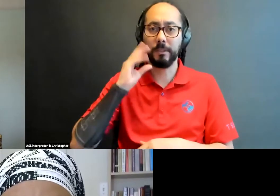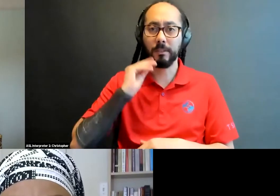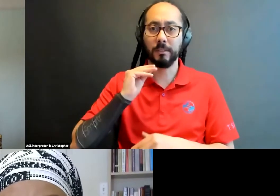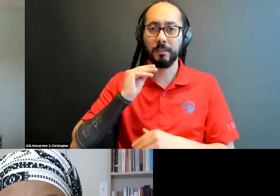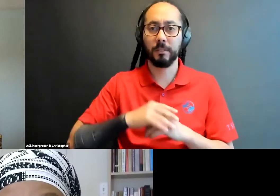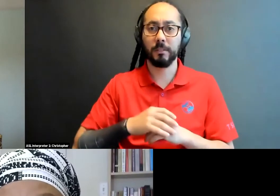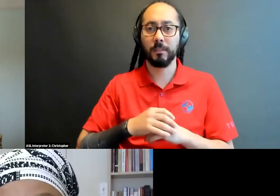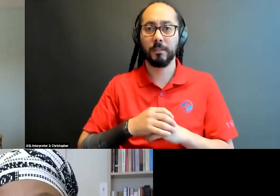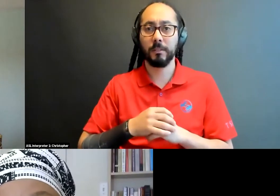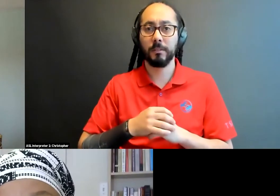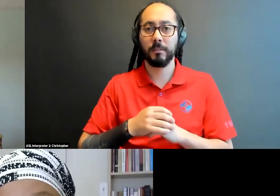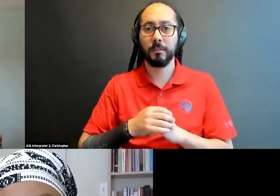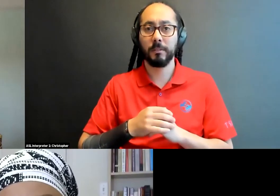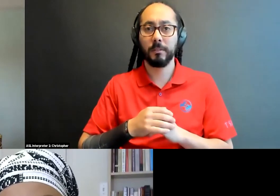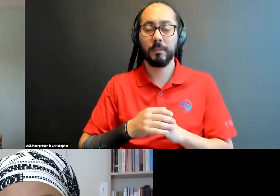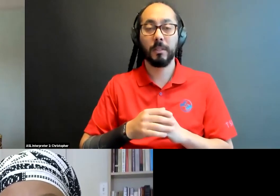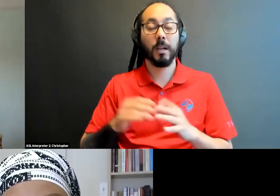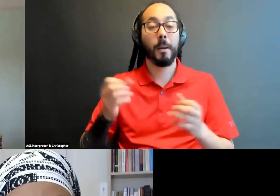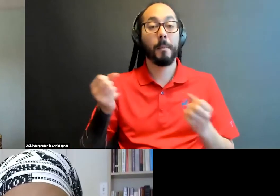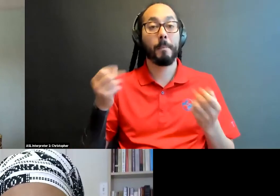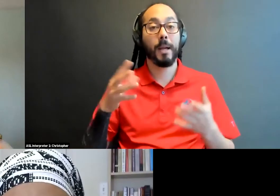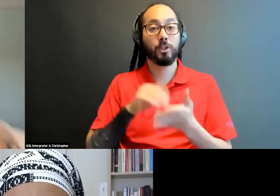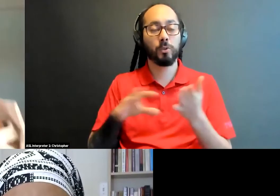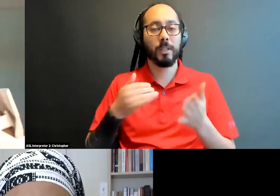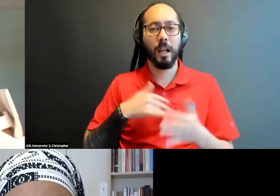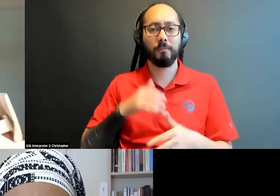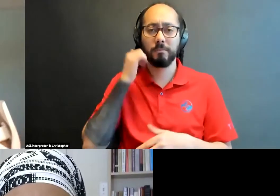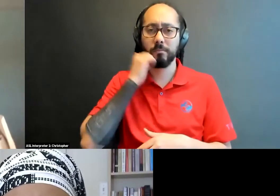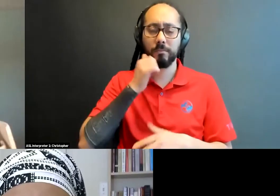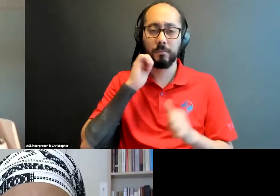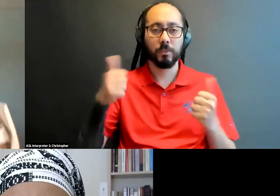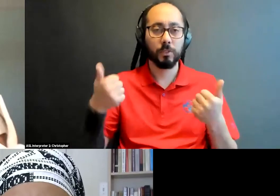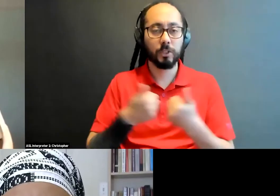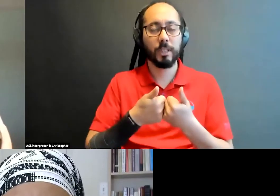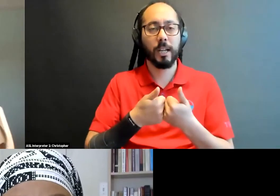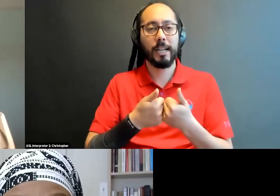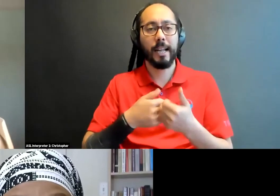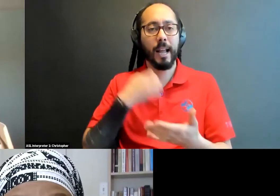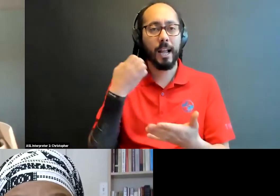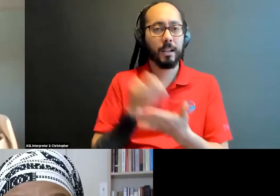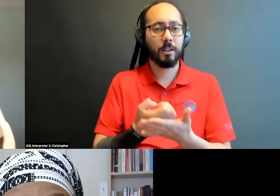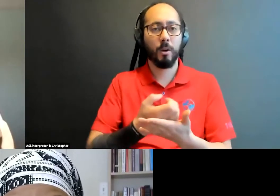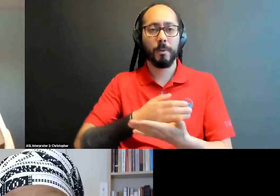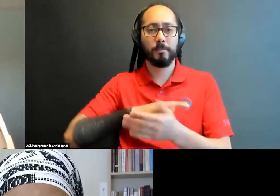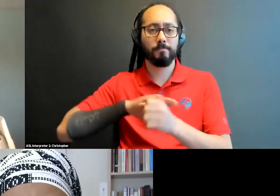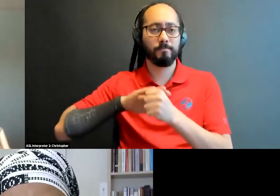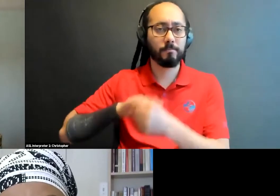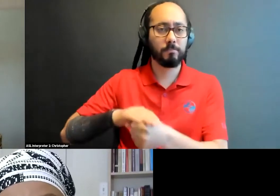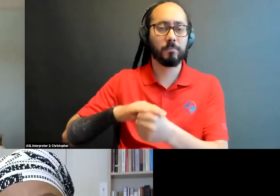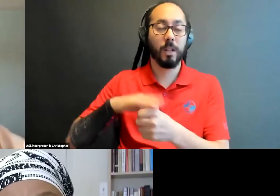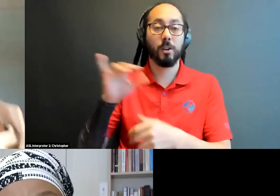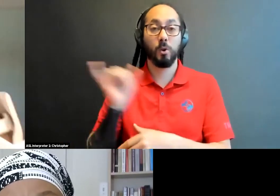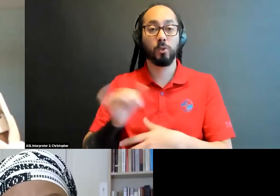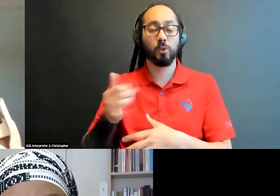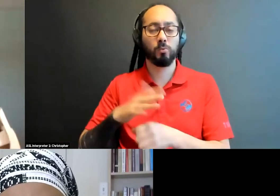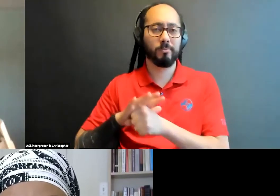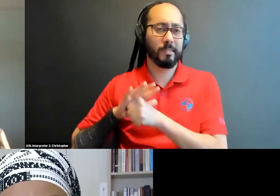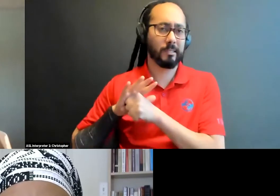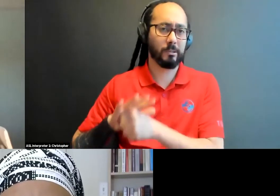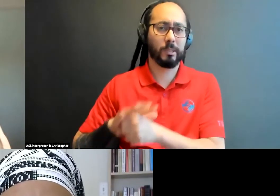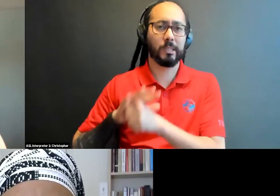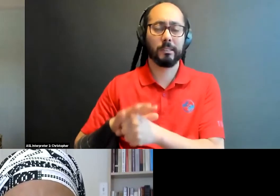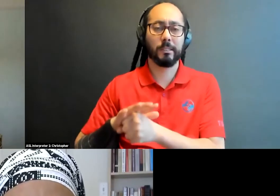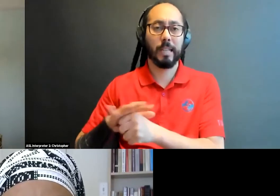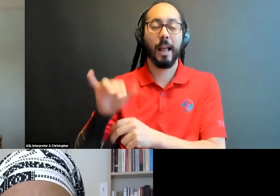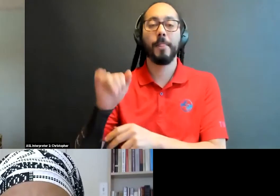students face the daily challenges of economic marginalization or even distress, which is linked